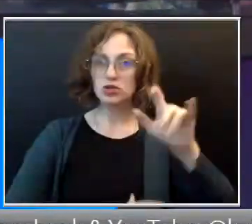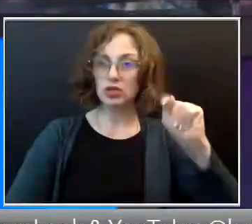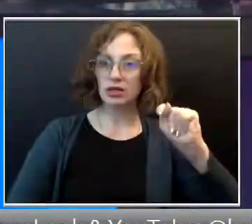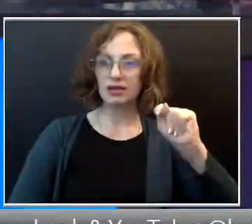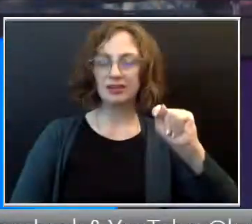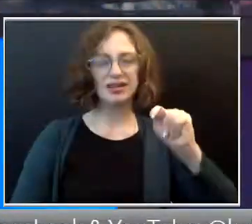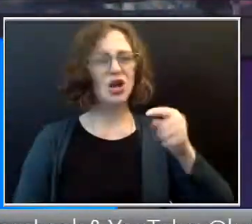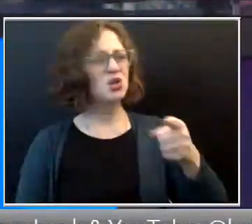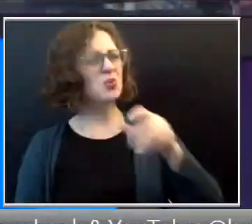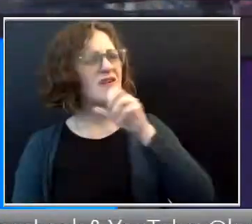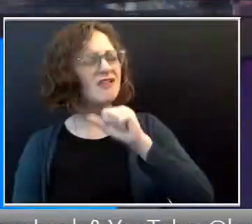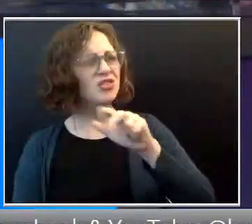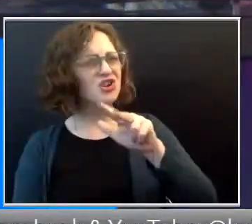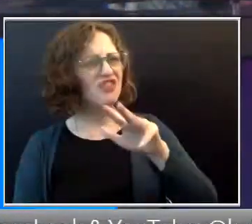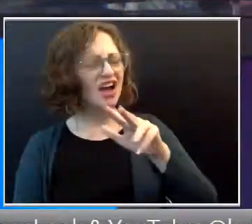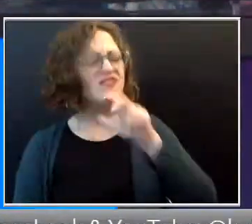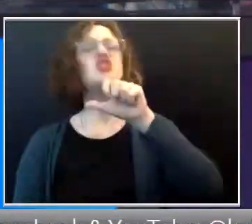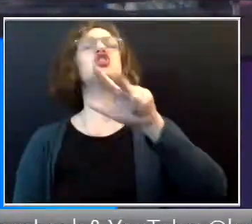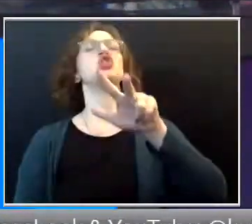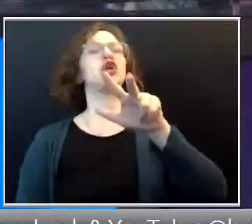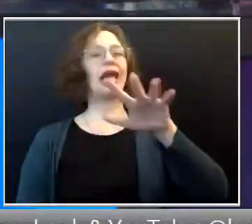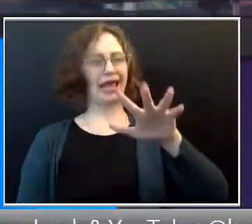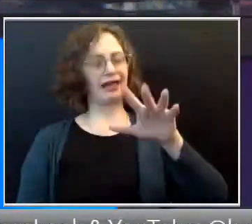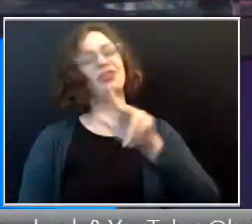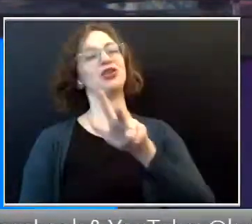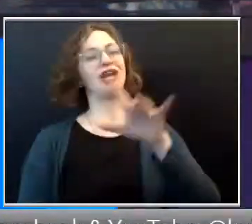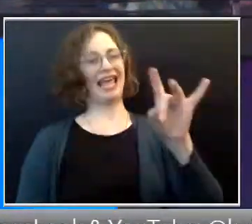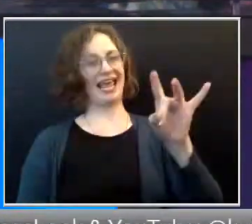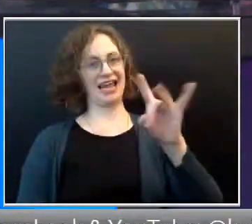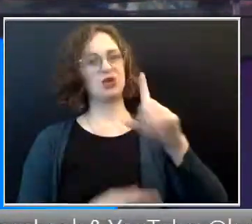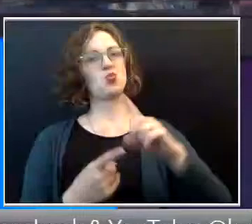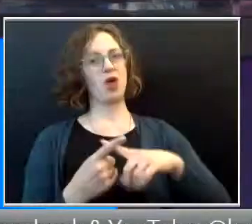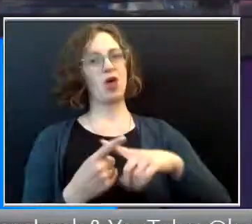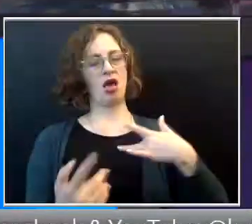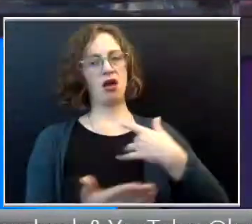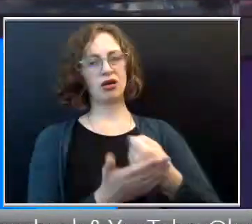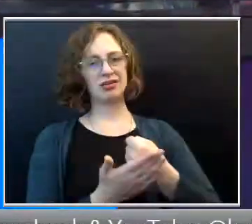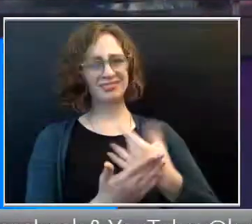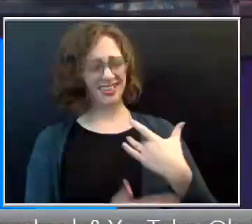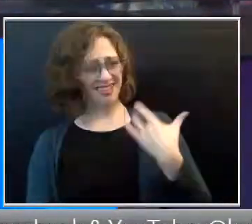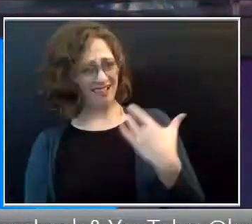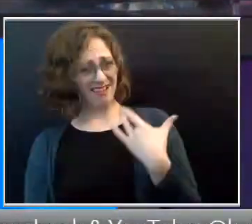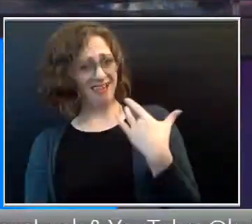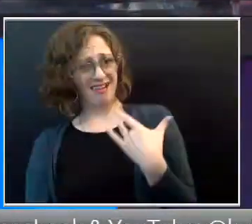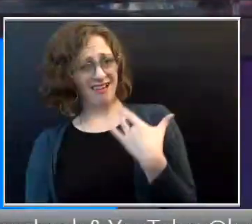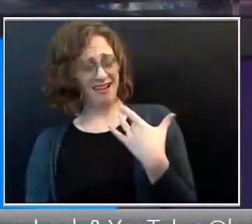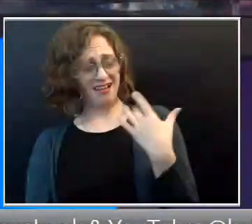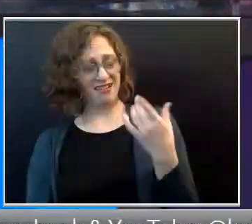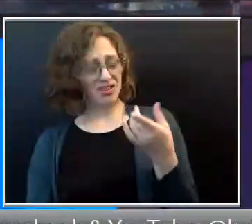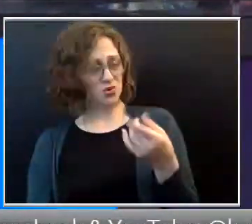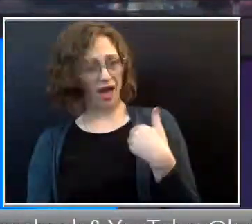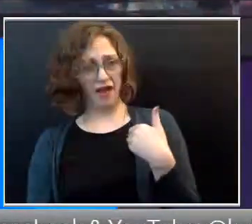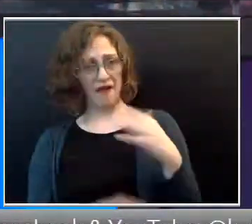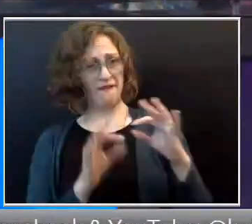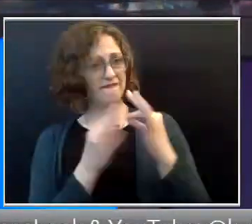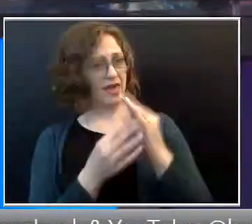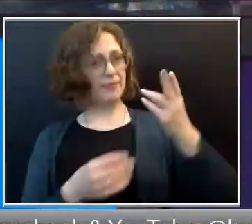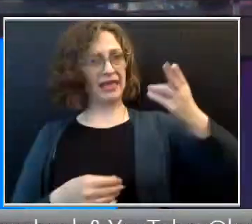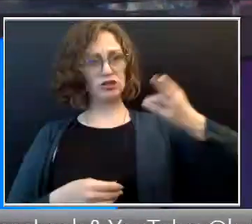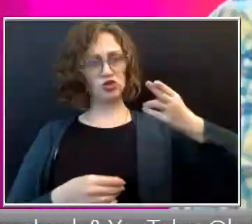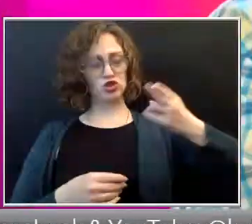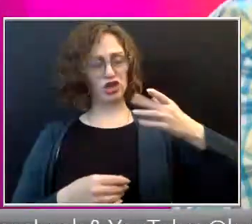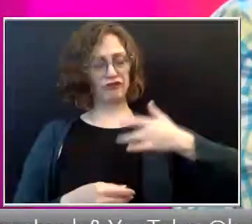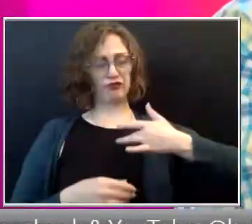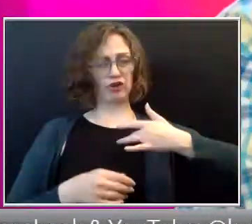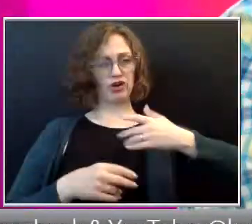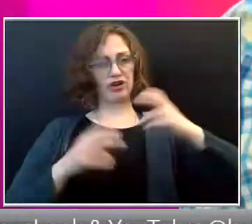38. That's so young. Did any heart issues or problems run in your family? Do you know what caused it? Yes, there is